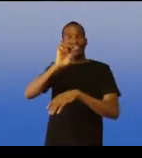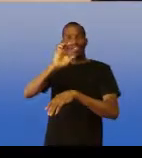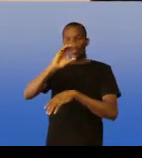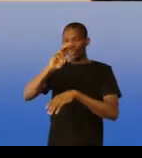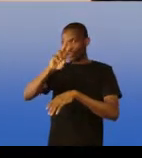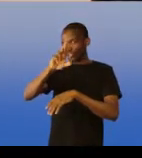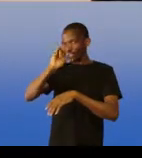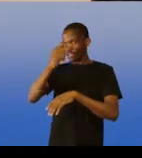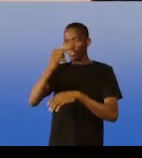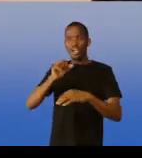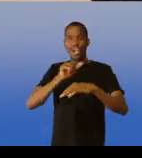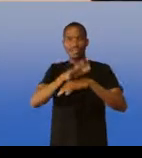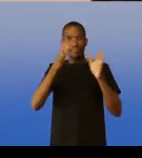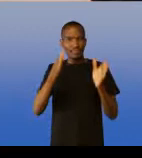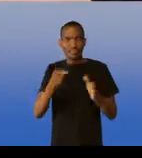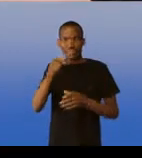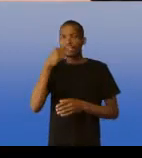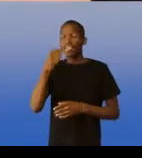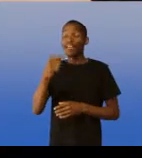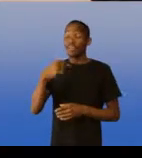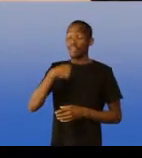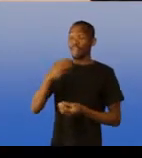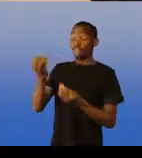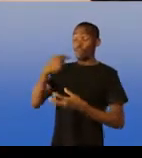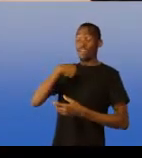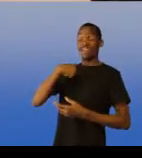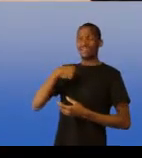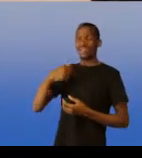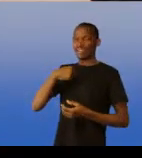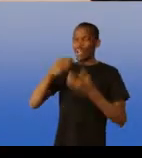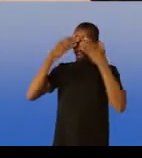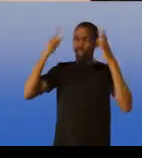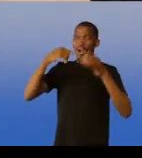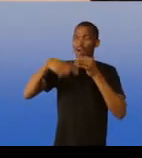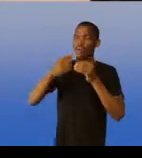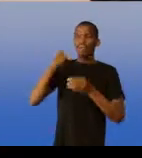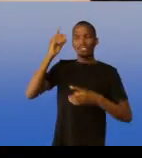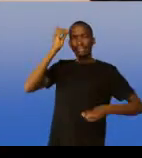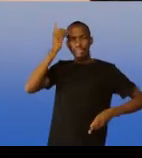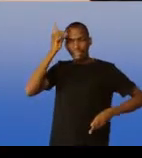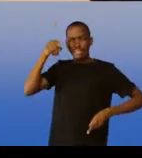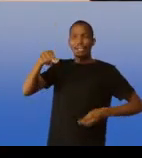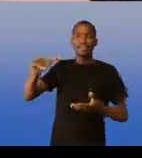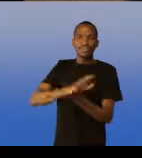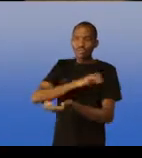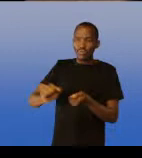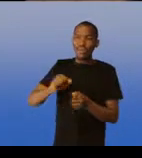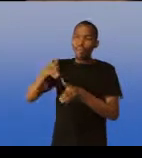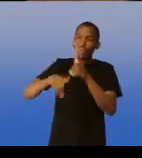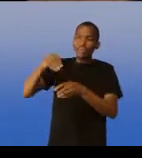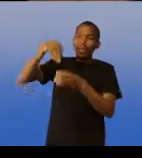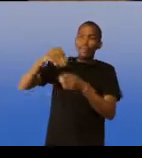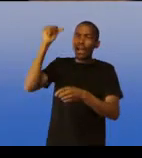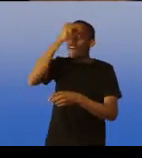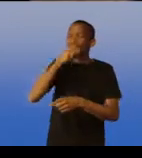in early in the presidency and said, "Are you aware there's a pandemic destroying an entire generation of people on the continent of Africa?" I